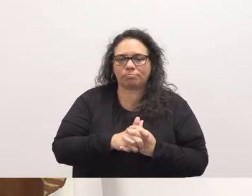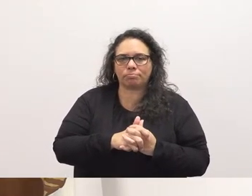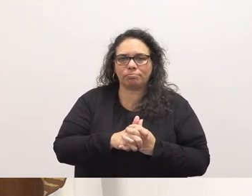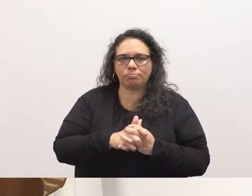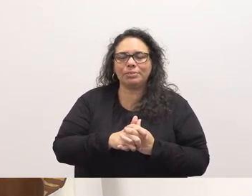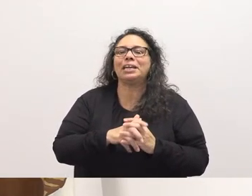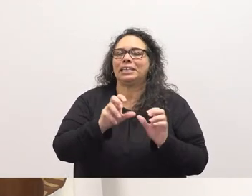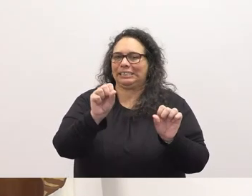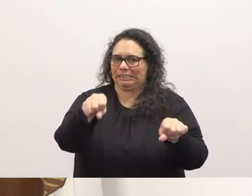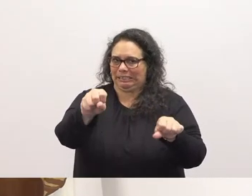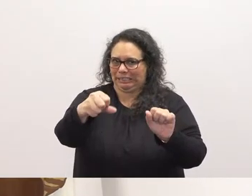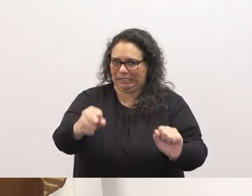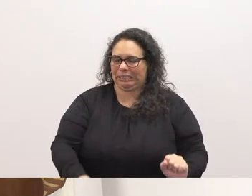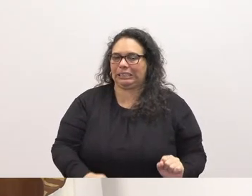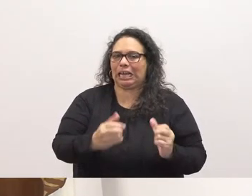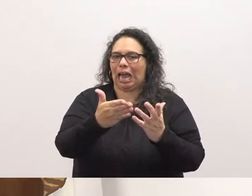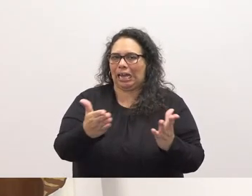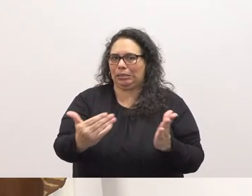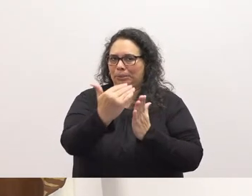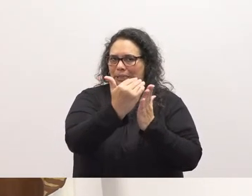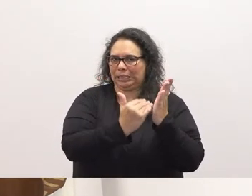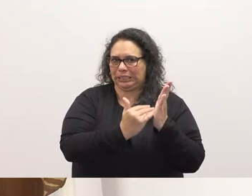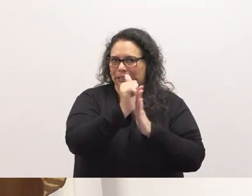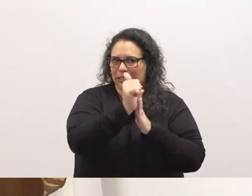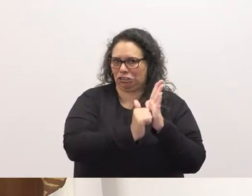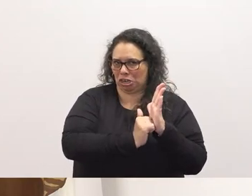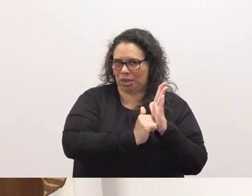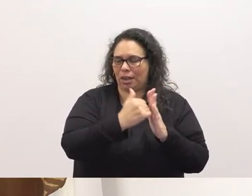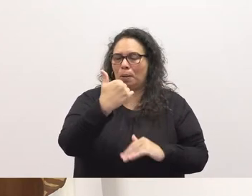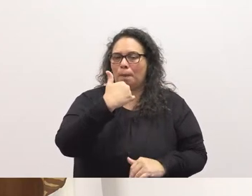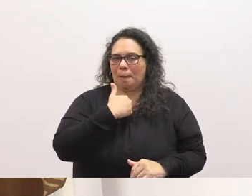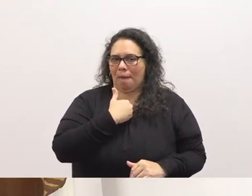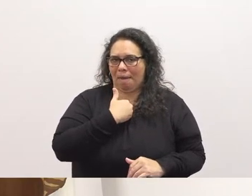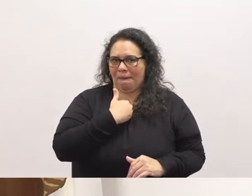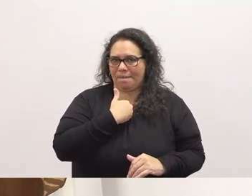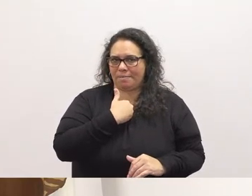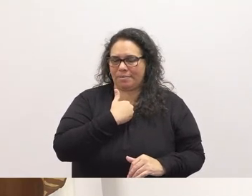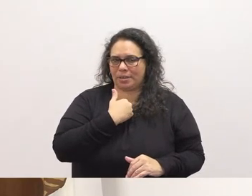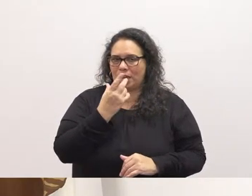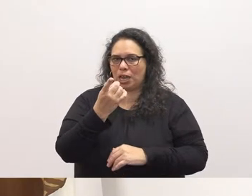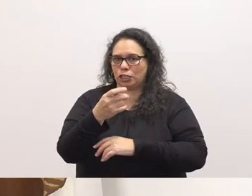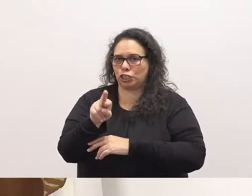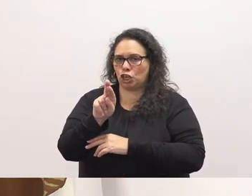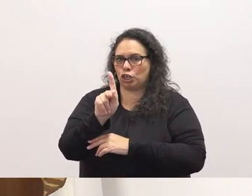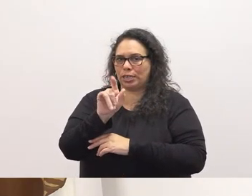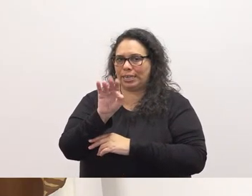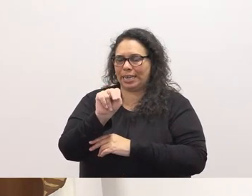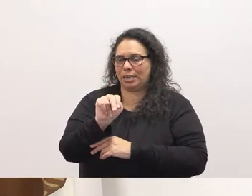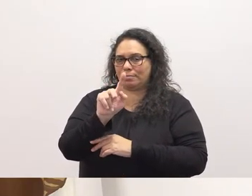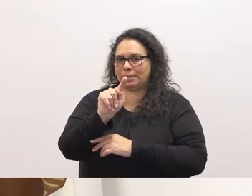For items listed on the agenda, we have Dr. Kim Tabari.